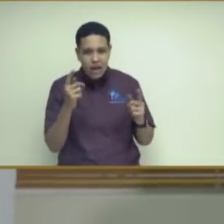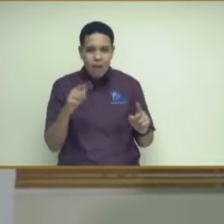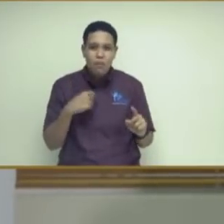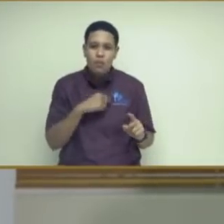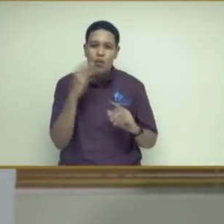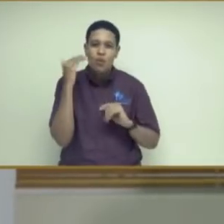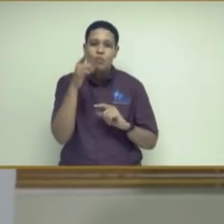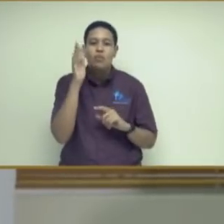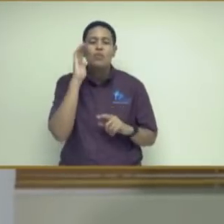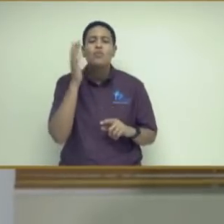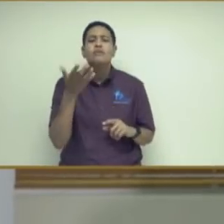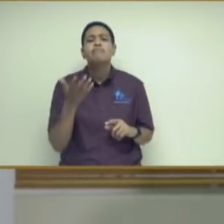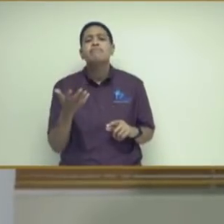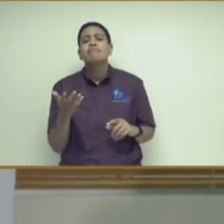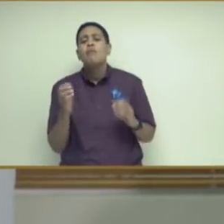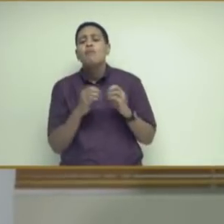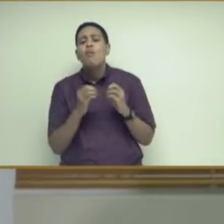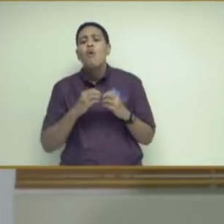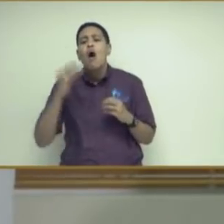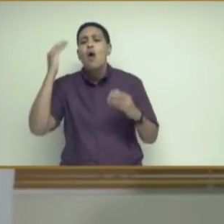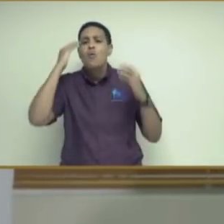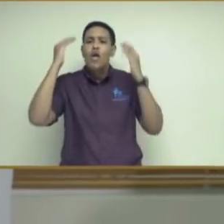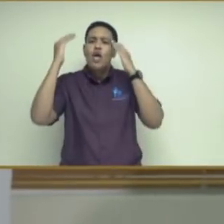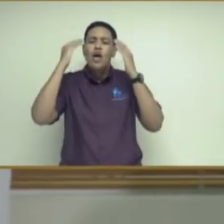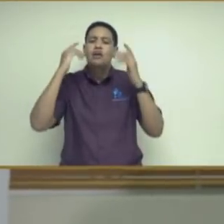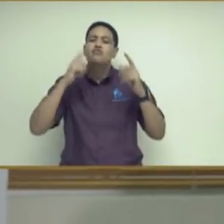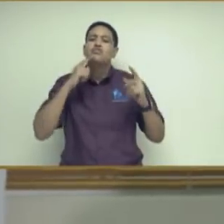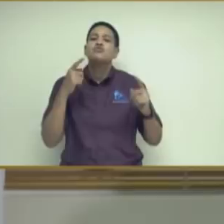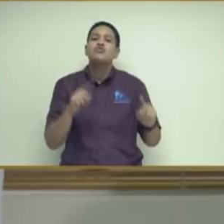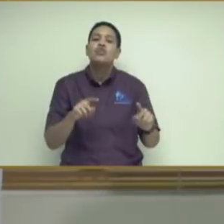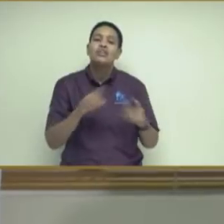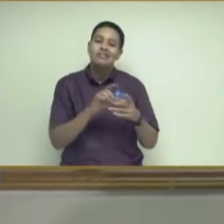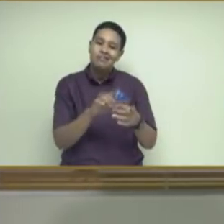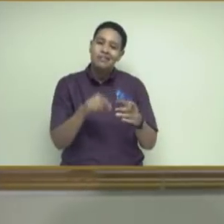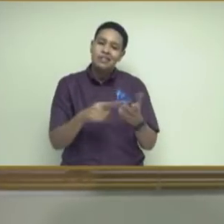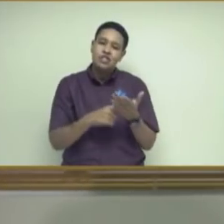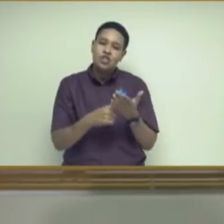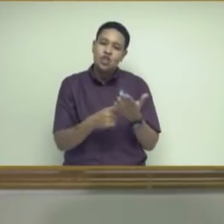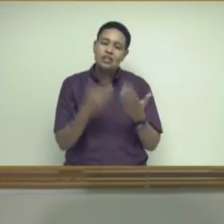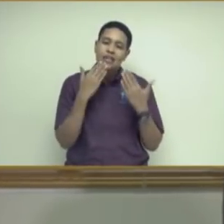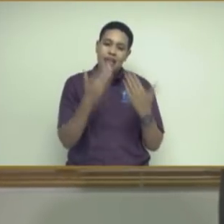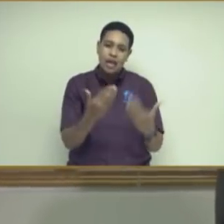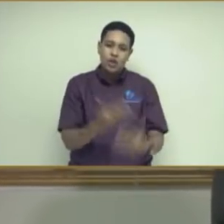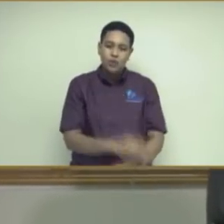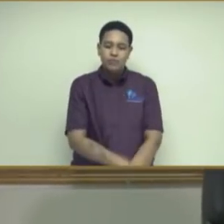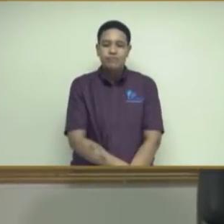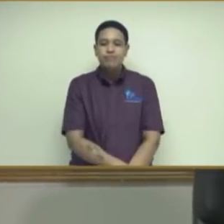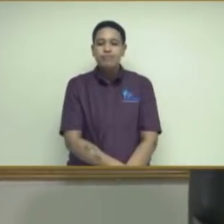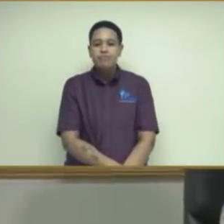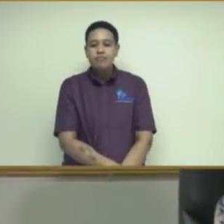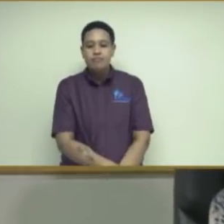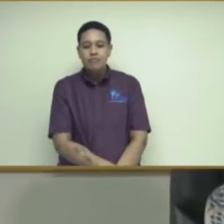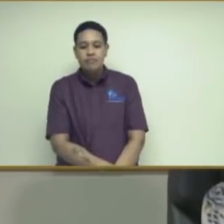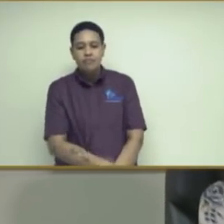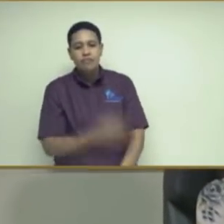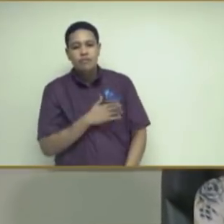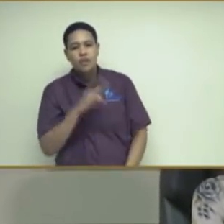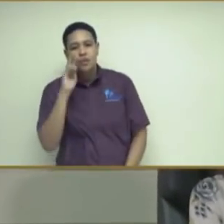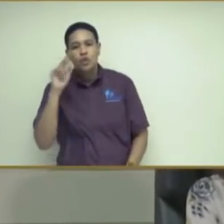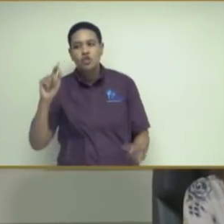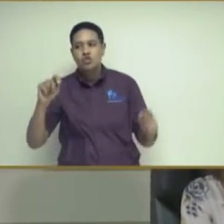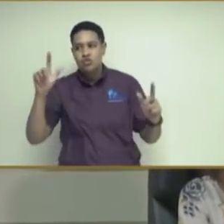hope that you are more aware as a result of these discussions. Thank you, and please watch the